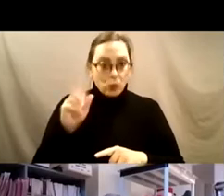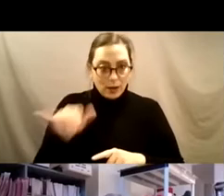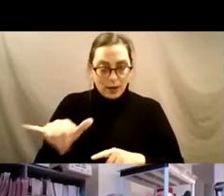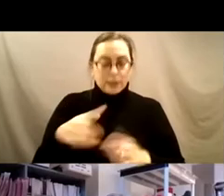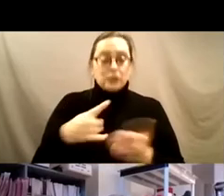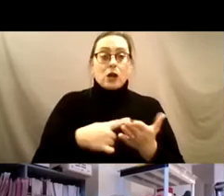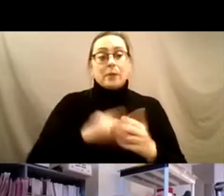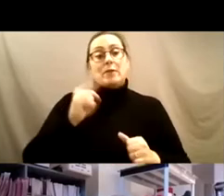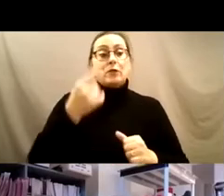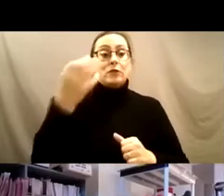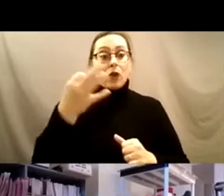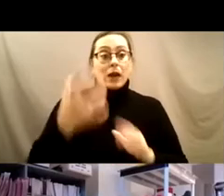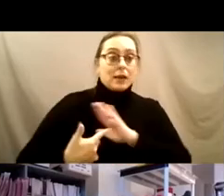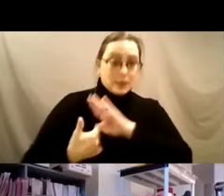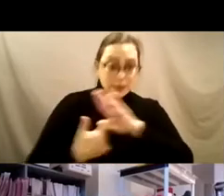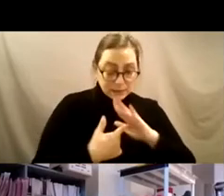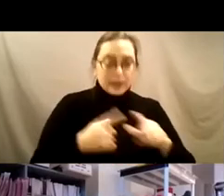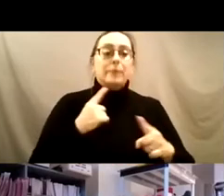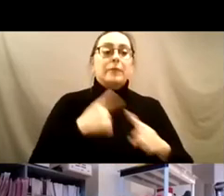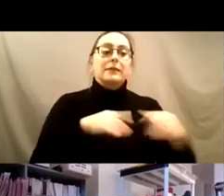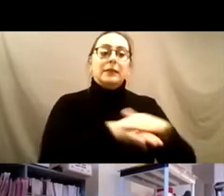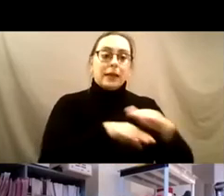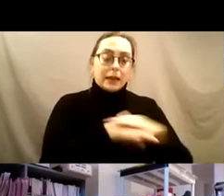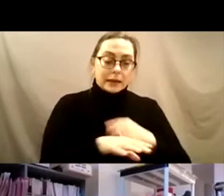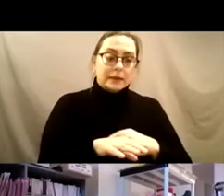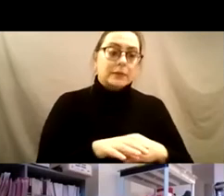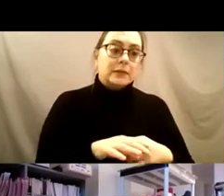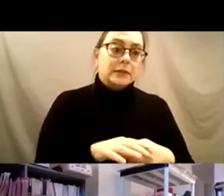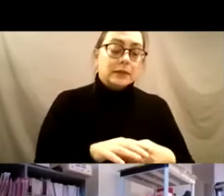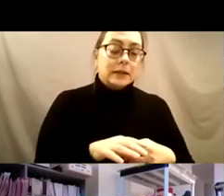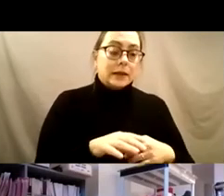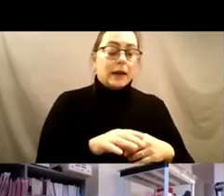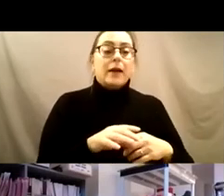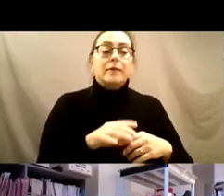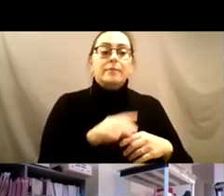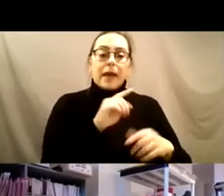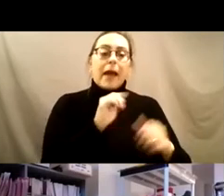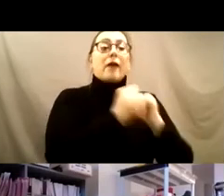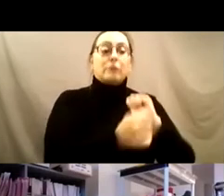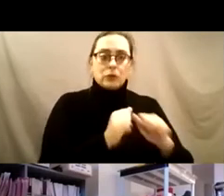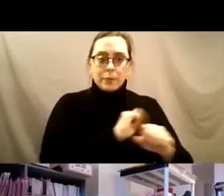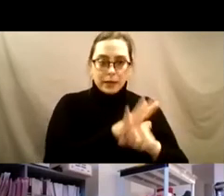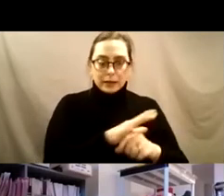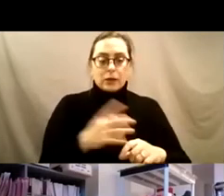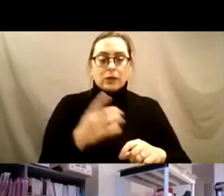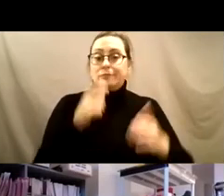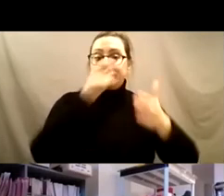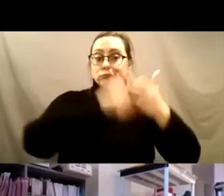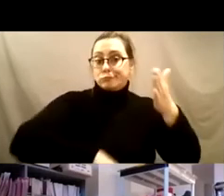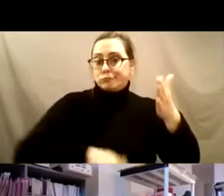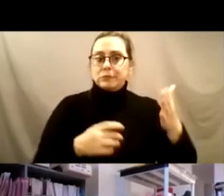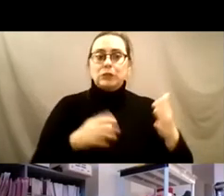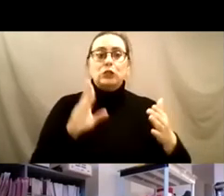well as accessibility in the arts during and after a pandemic. And a lovely article appeared in the United